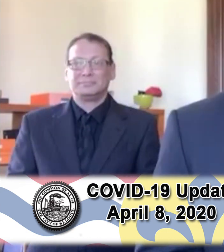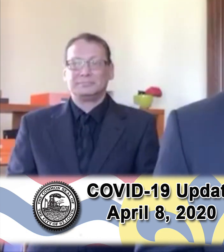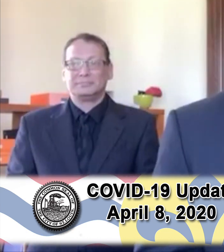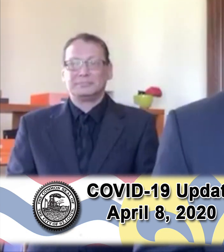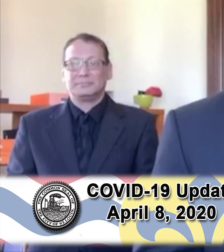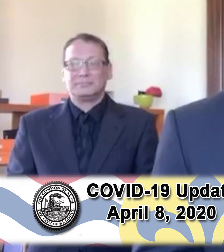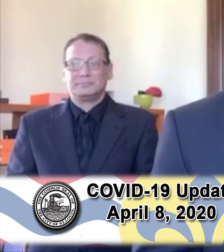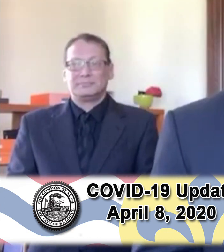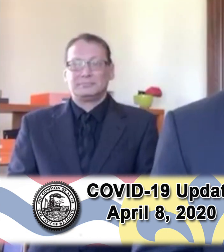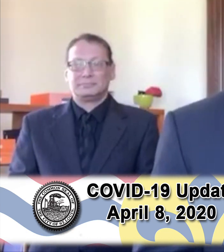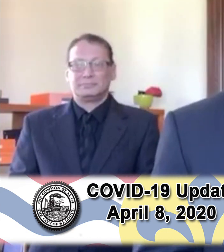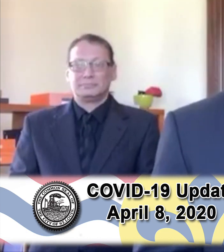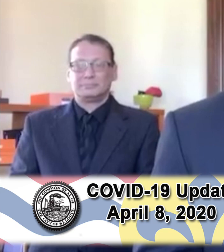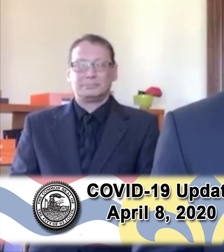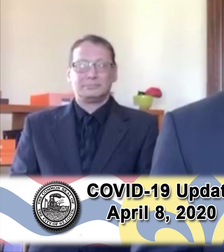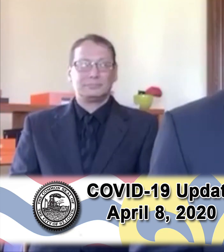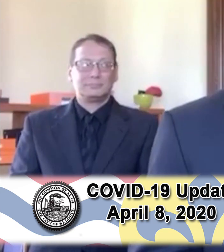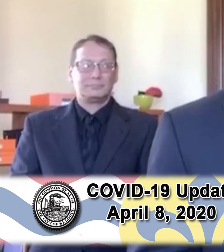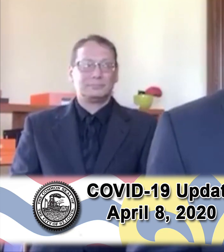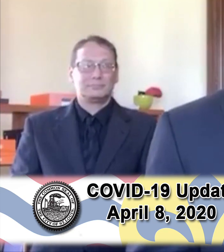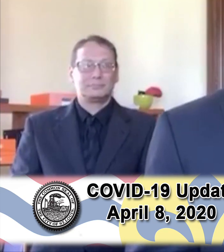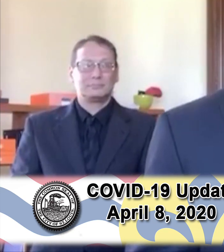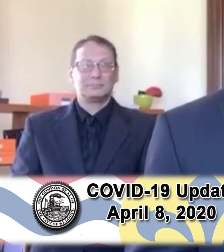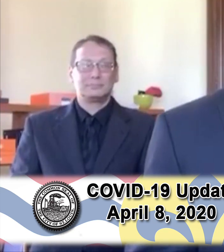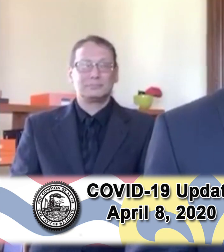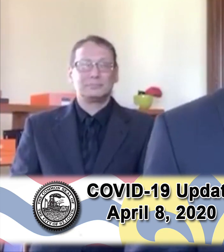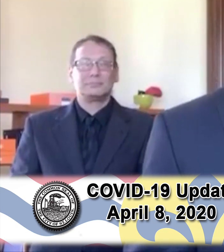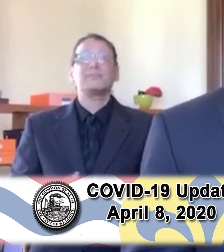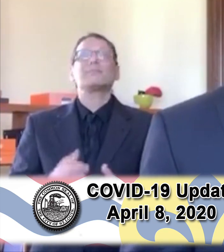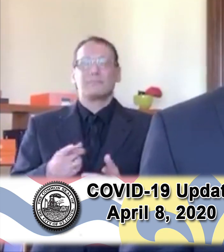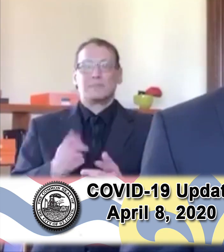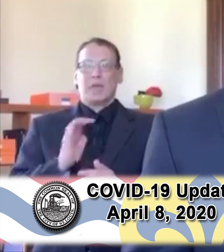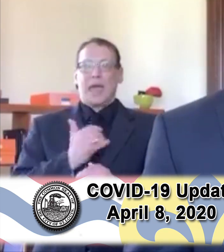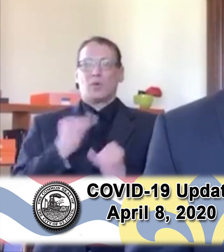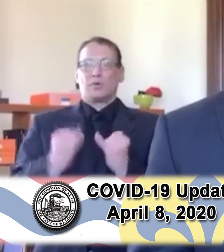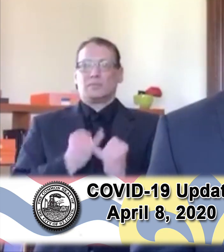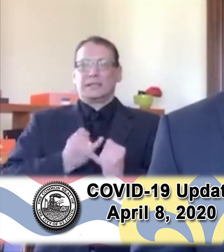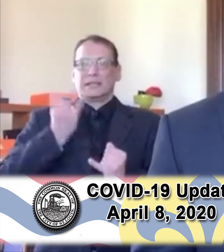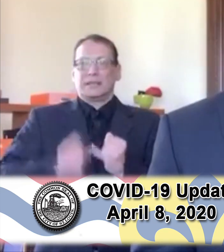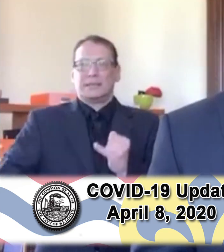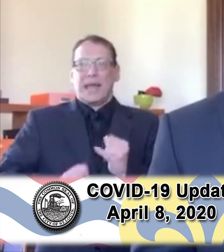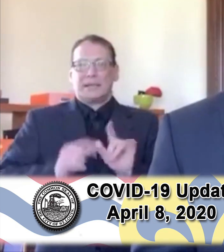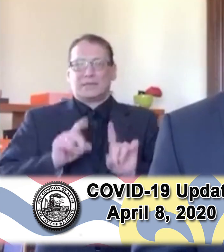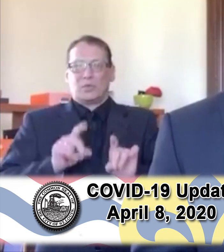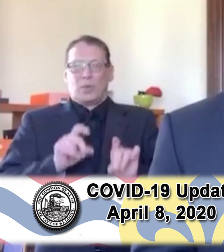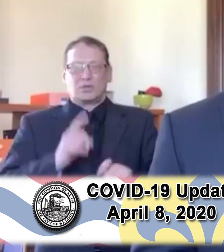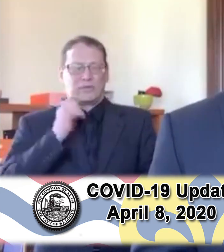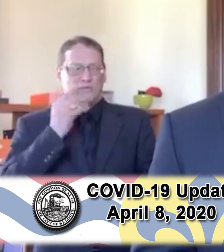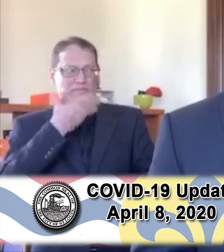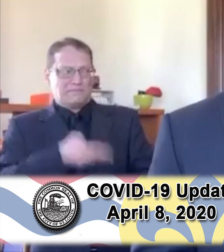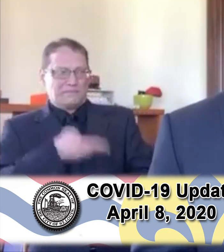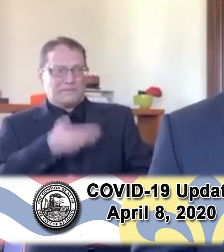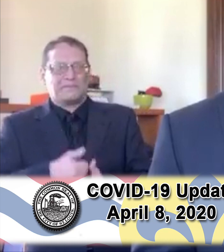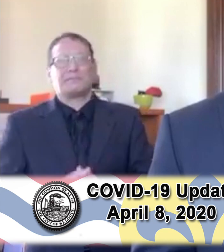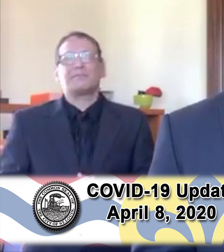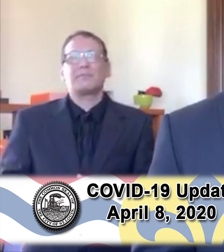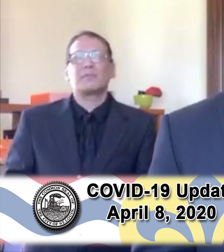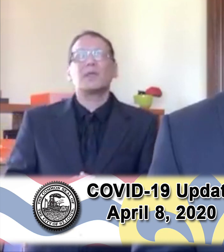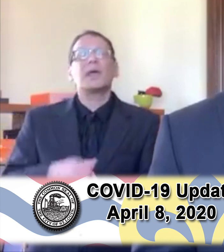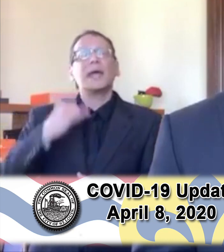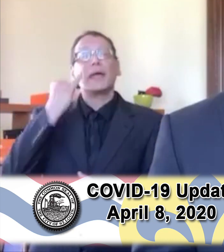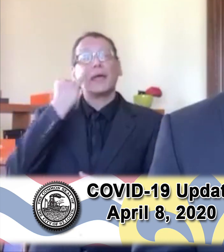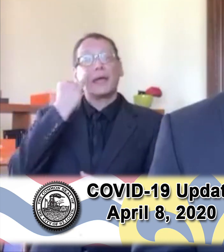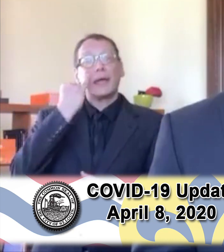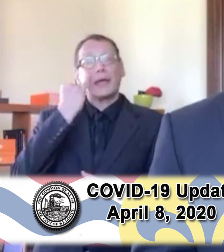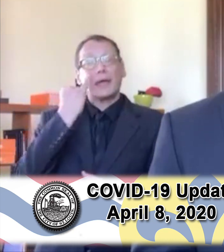Dr. Eccles, Robbie wants to know, and this is going to be our last question for you. If someone comes forward and